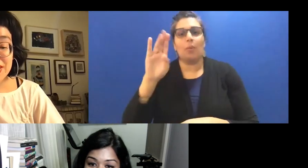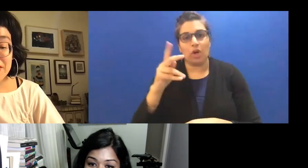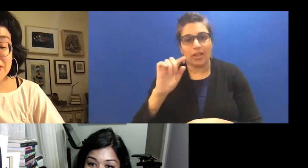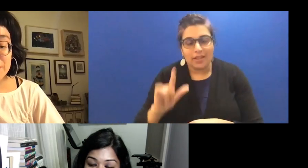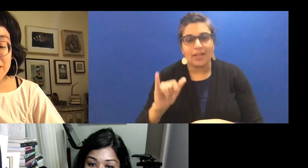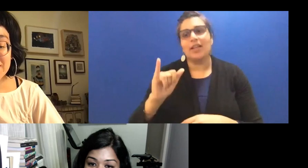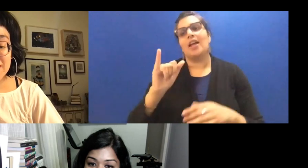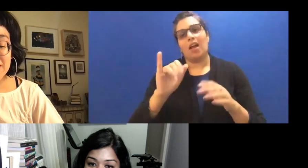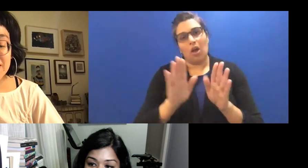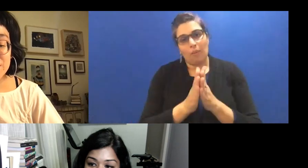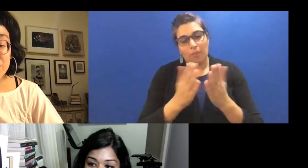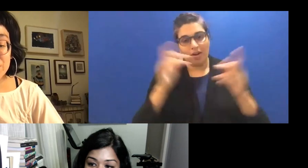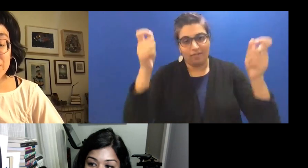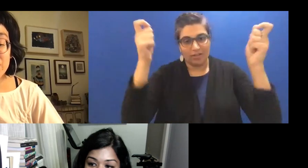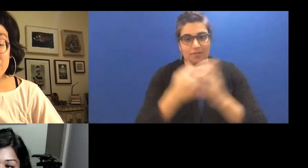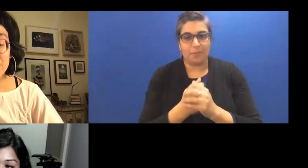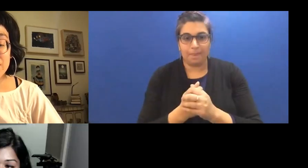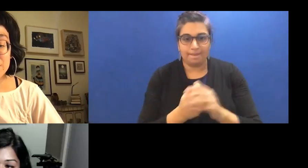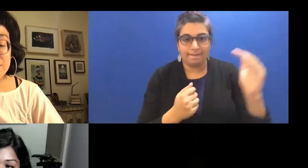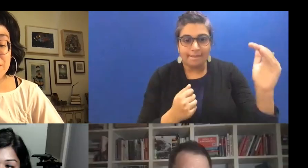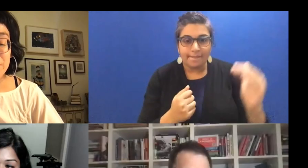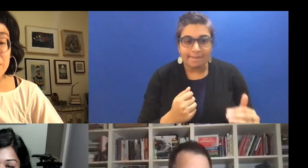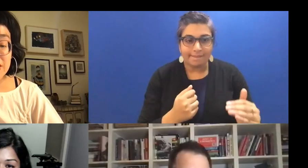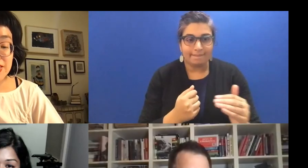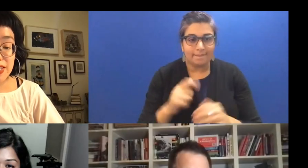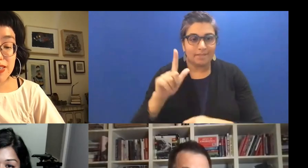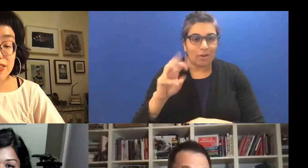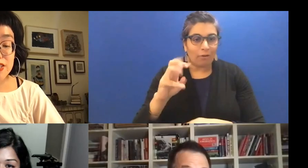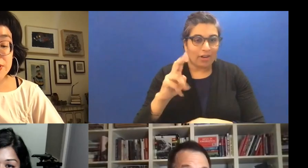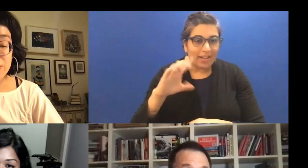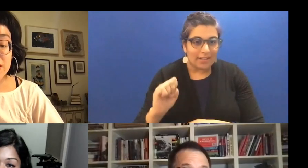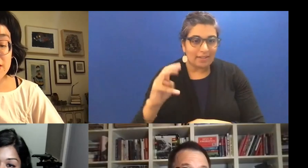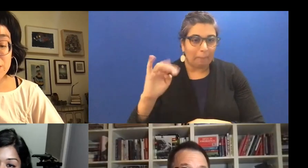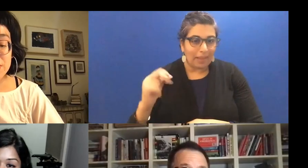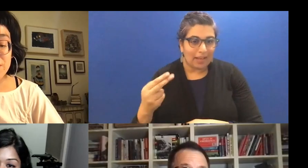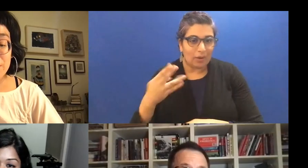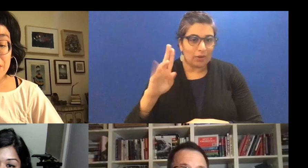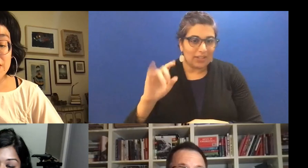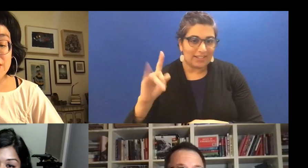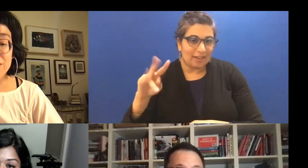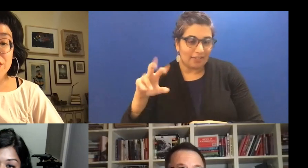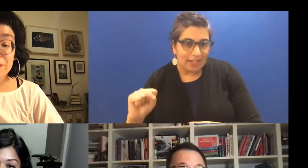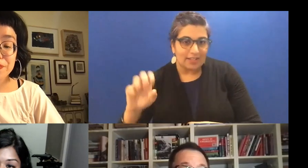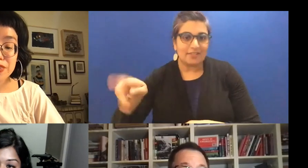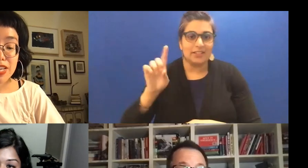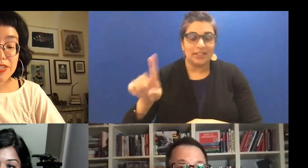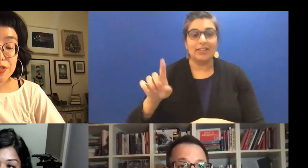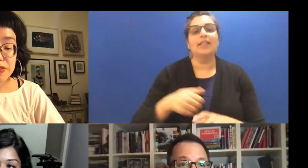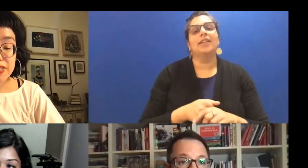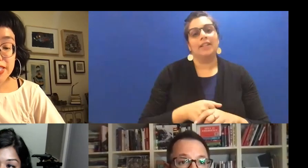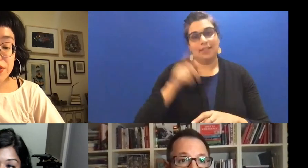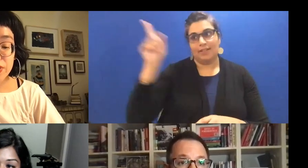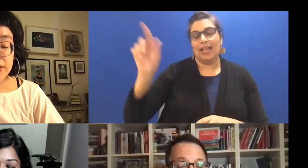Lawrence-Minh Bùi Davis, PhD, is curator of Asian Pacific American Studies at the Smithsonian Asian Pacific American Center.